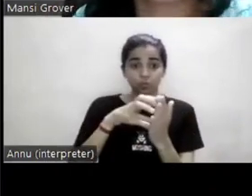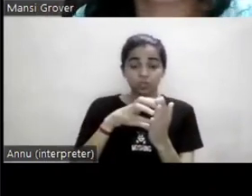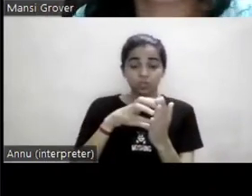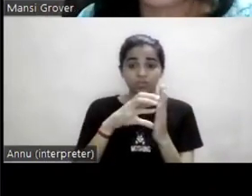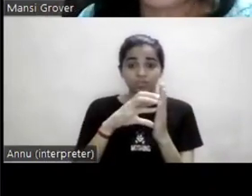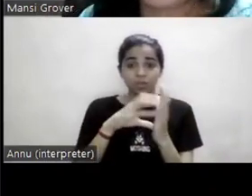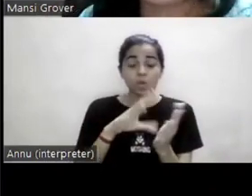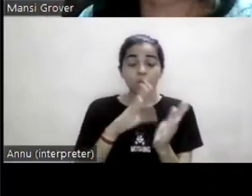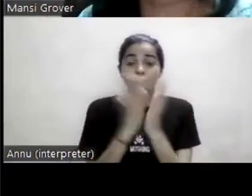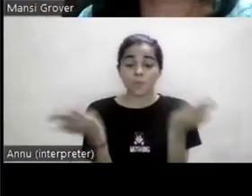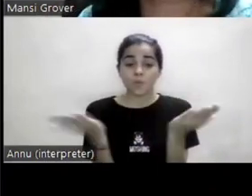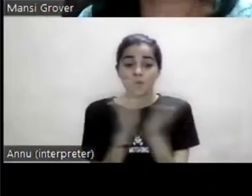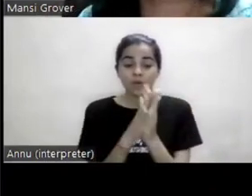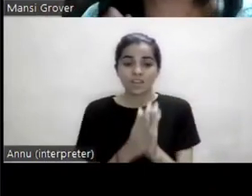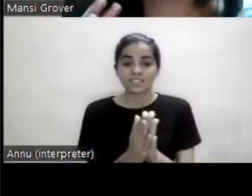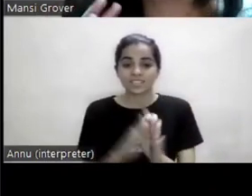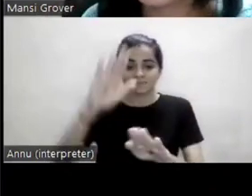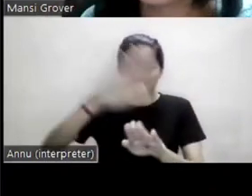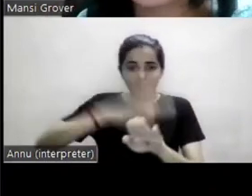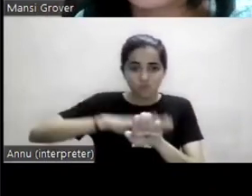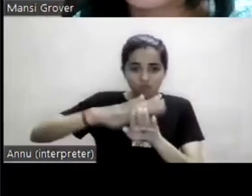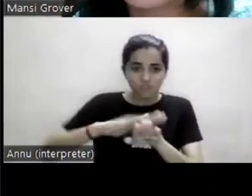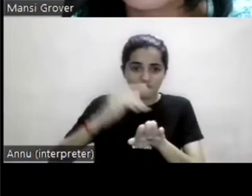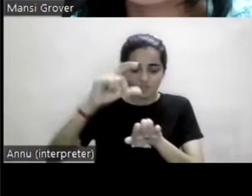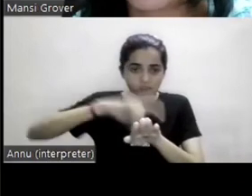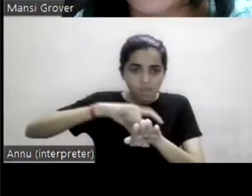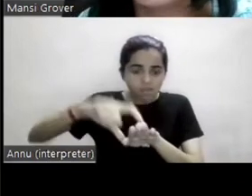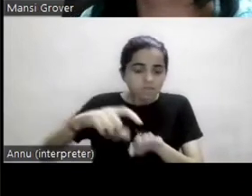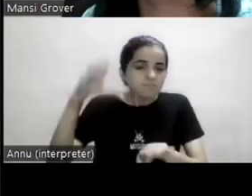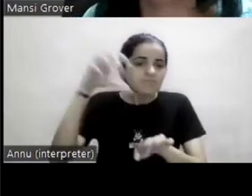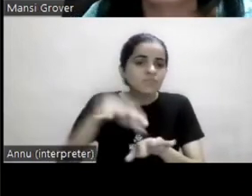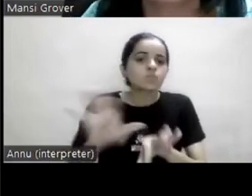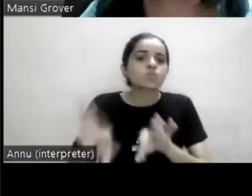book. And he was very conscious